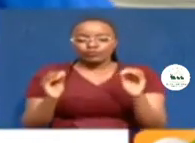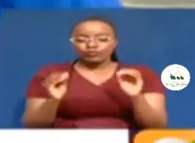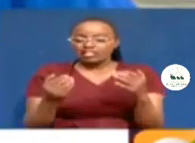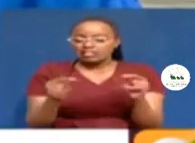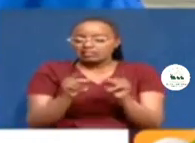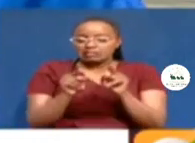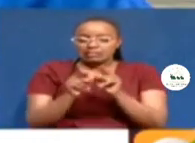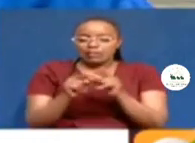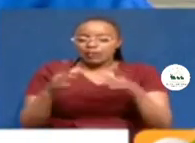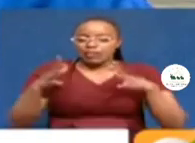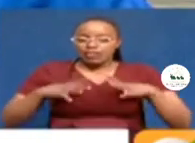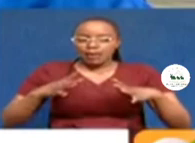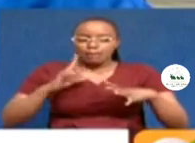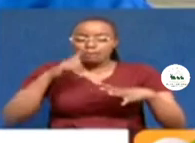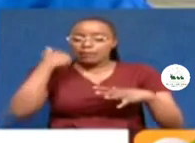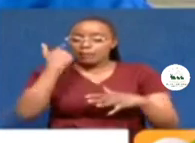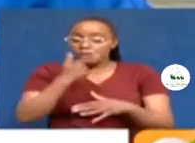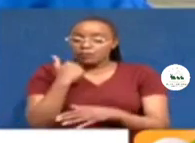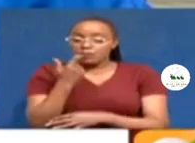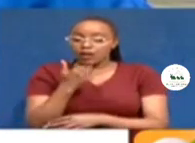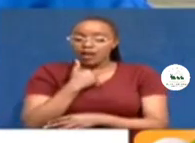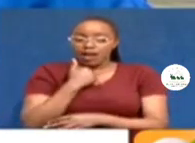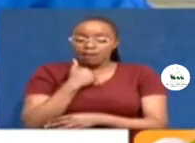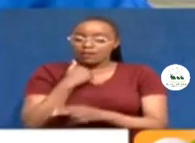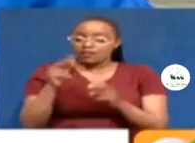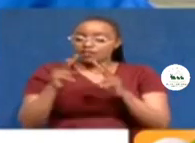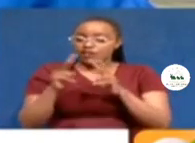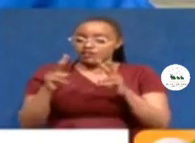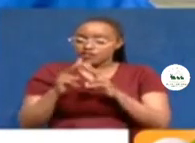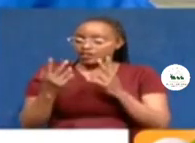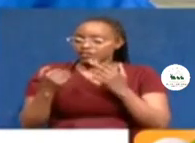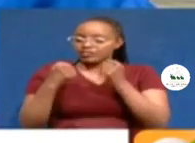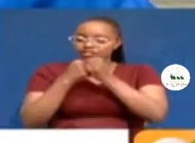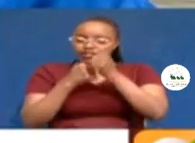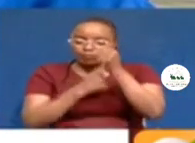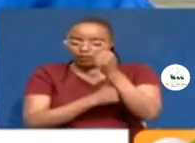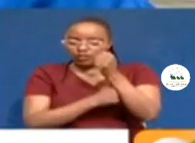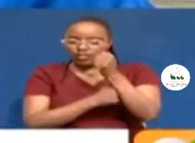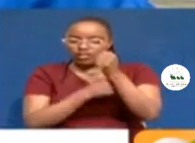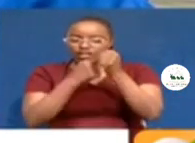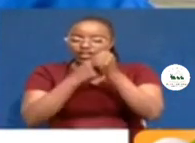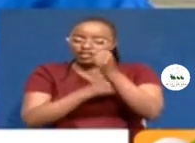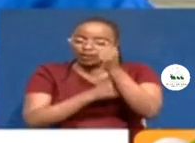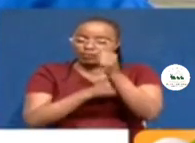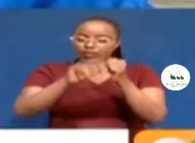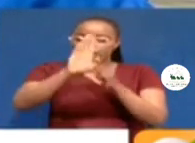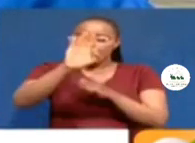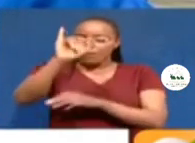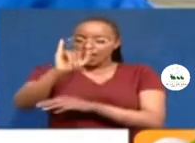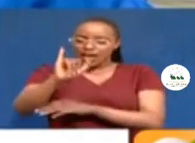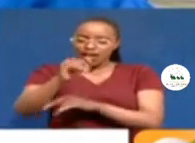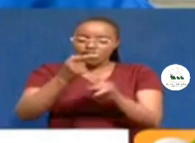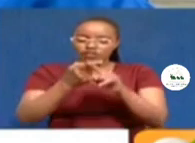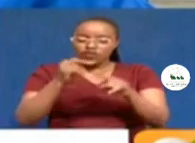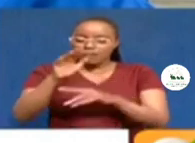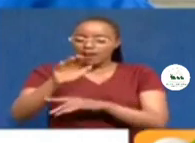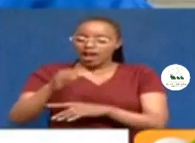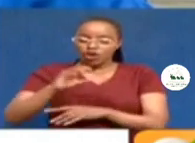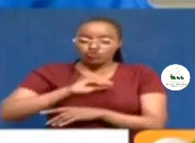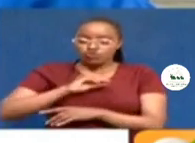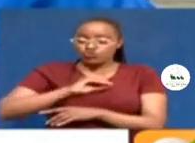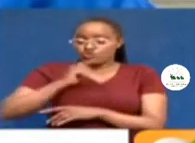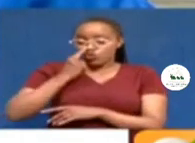the people who have been very staunchly pro-BBI from his own